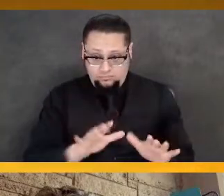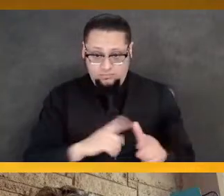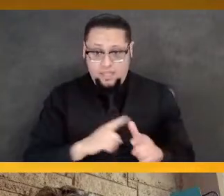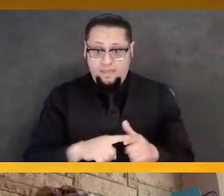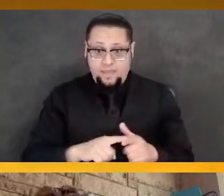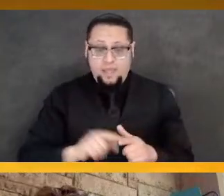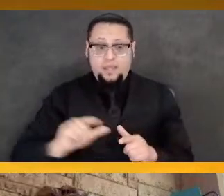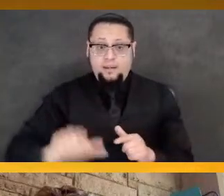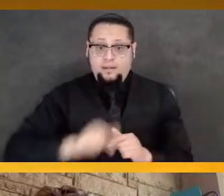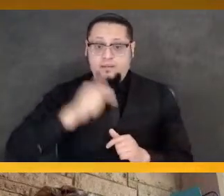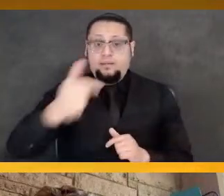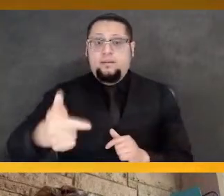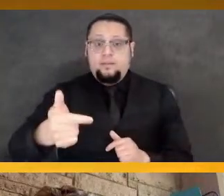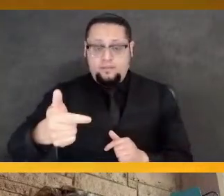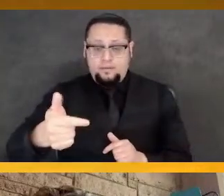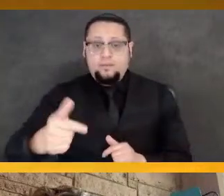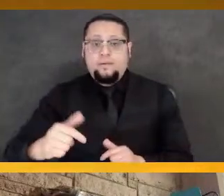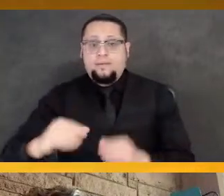academic panelists.